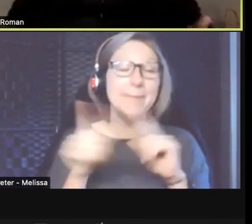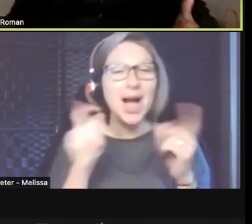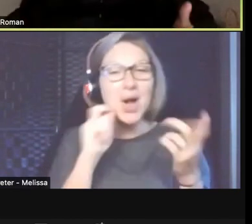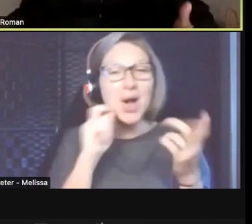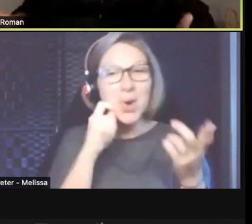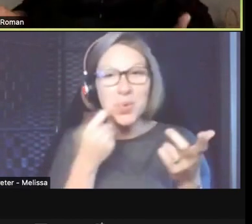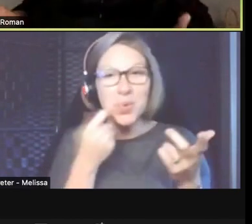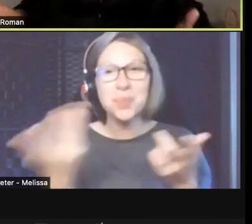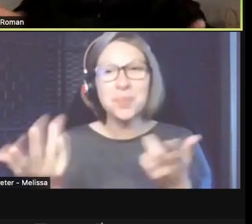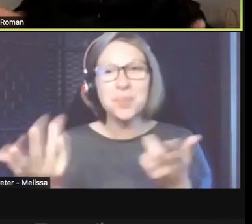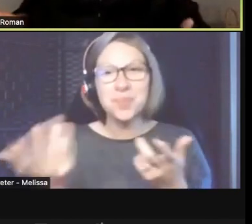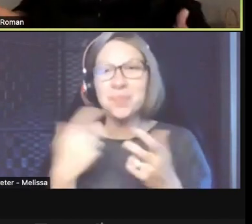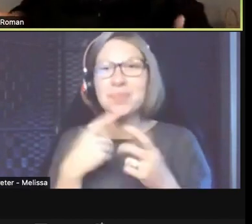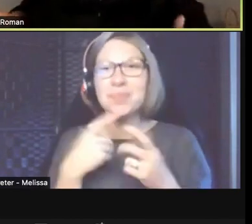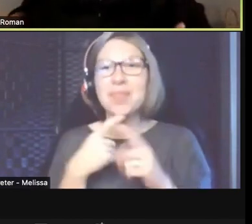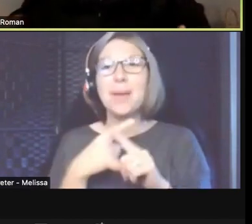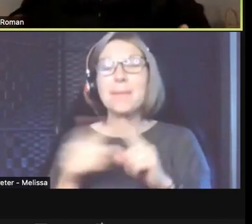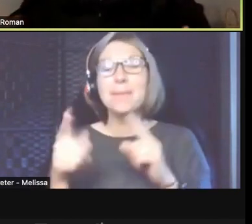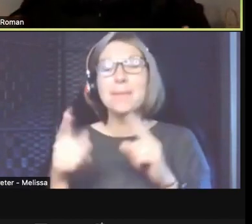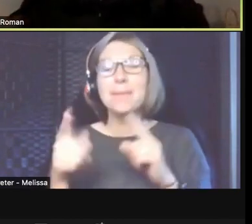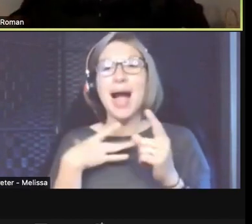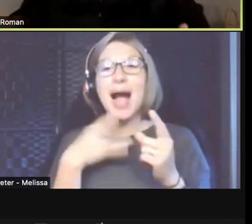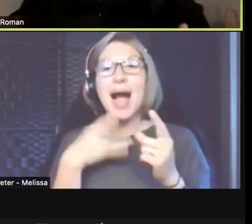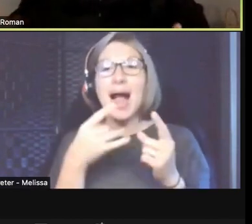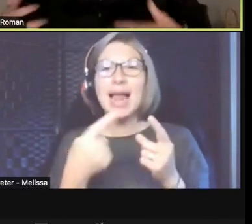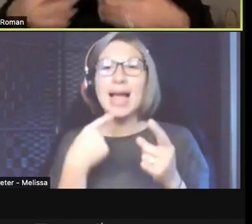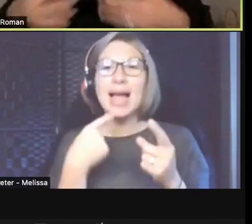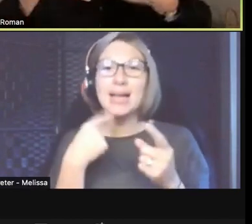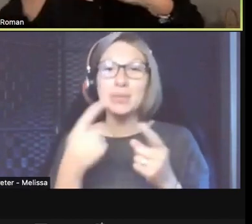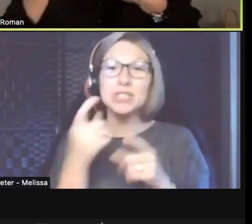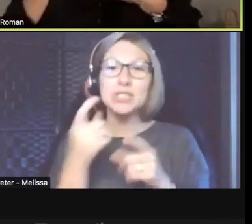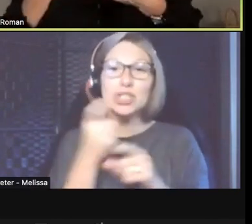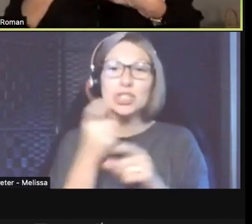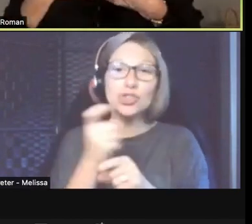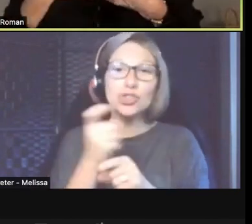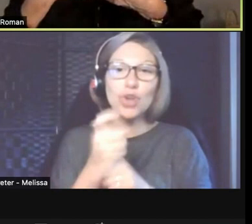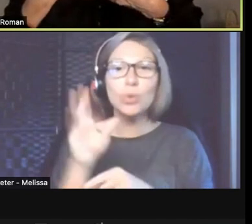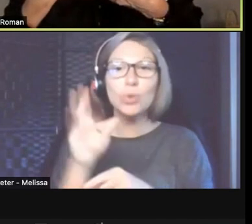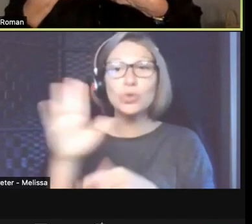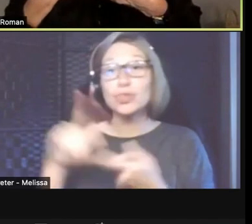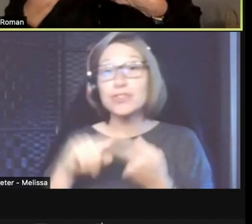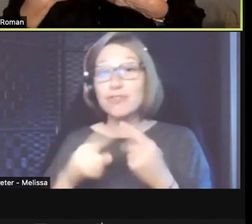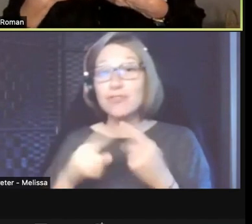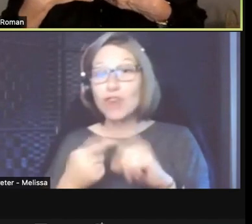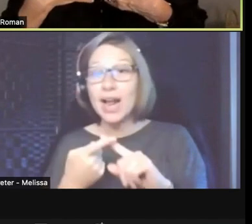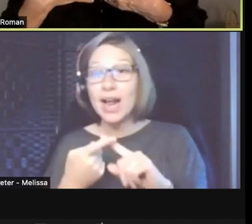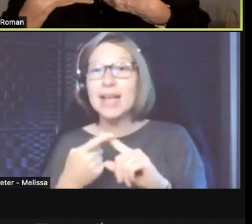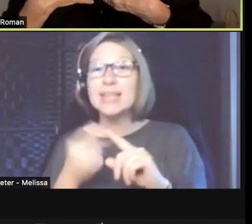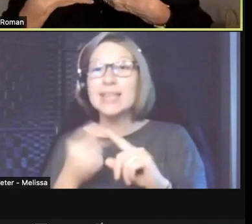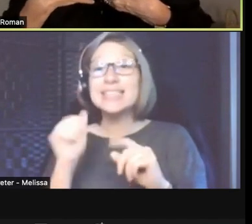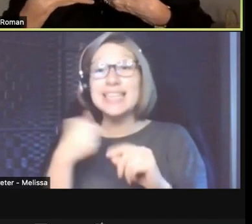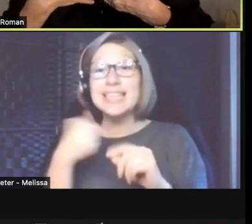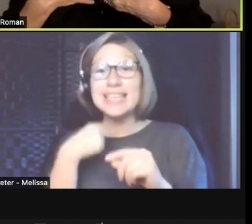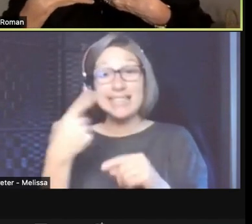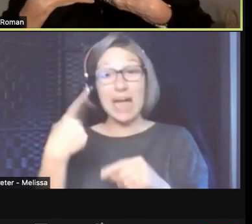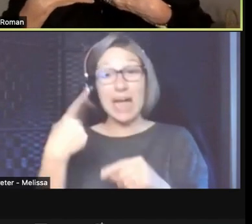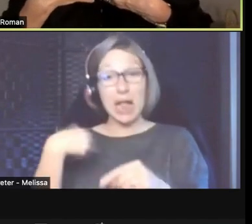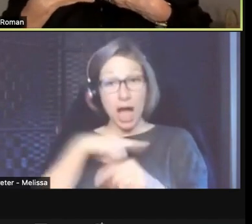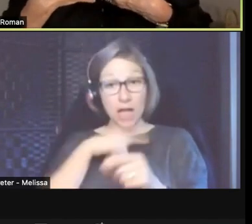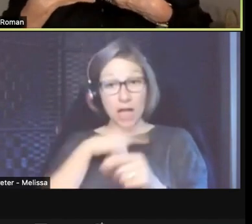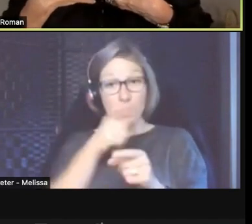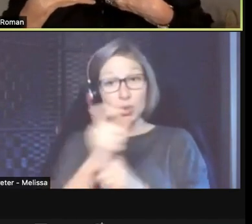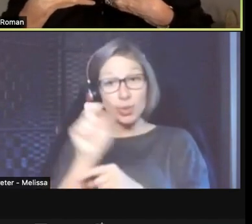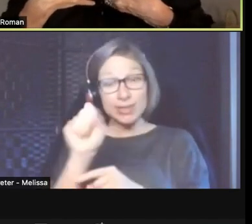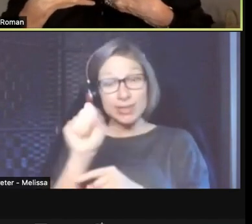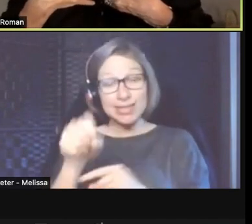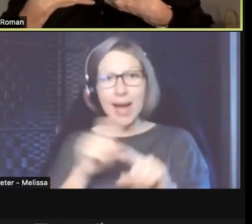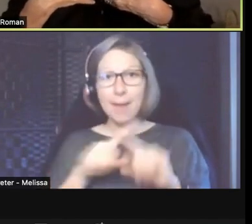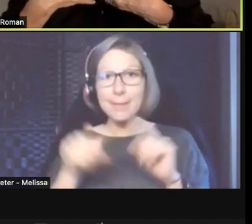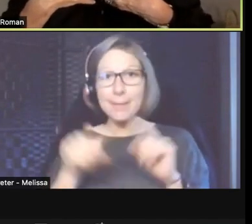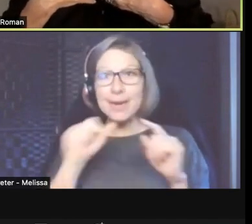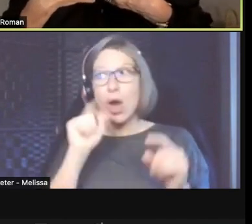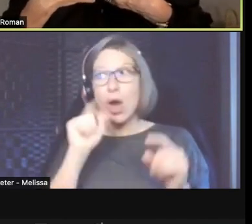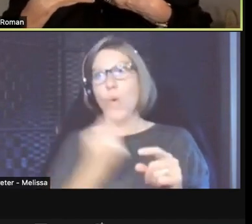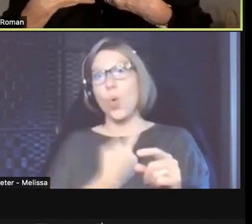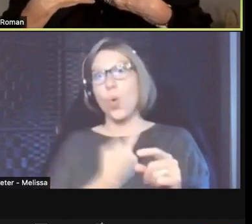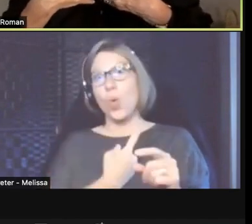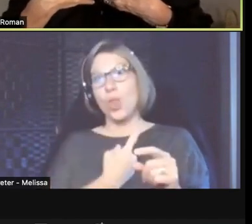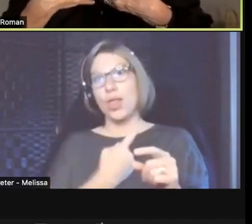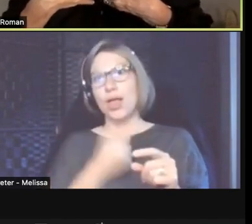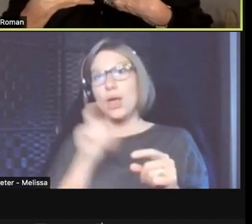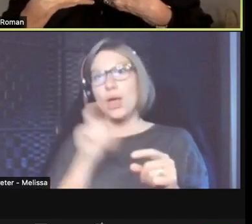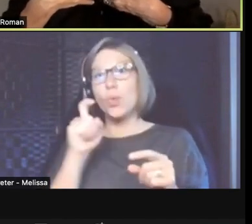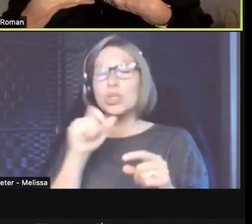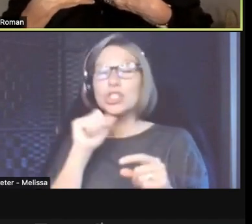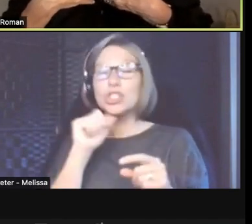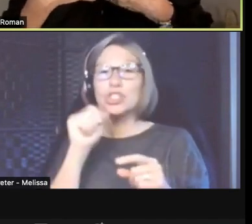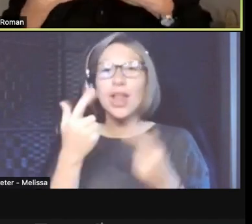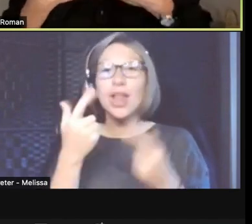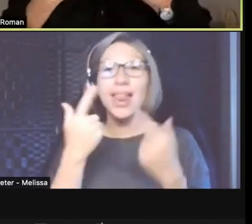again, I like him to tell jokes to his pals. Like, he can tell us jokes, but we shouldn't be the only people. And we shouldn't laugh just to